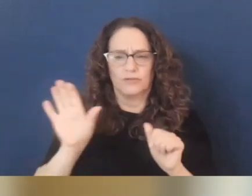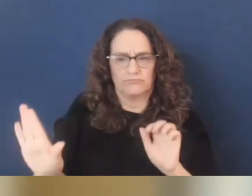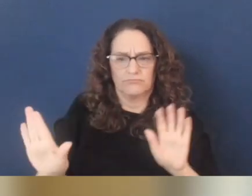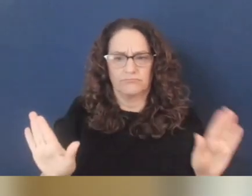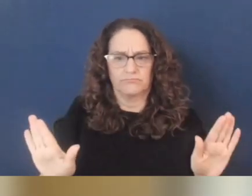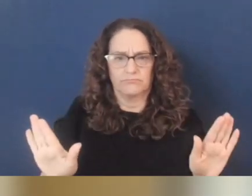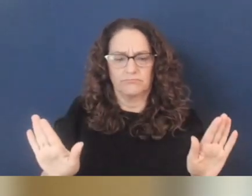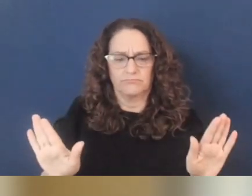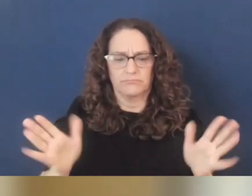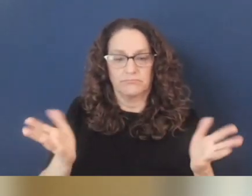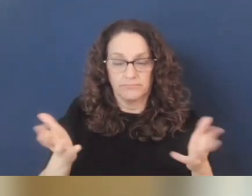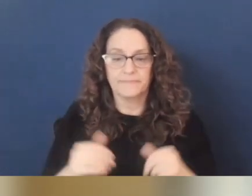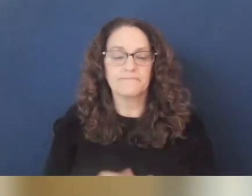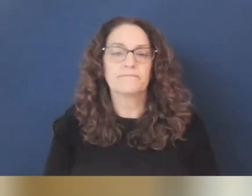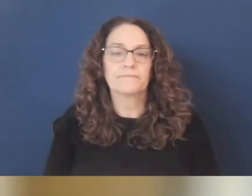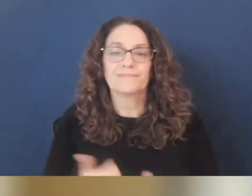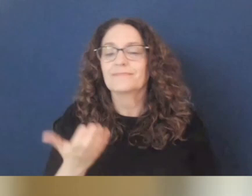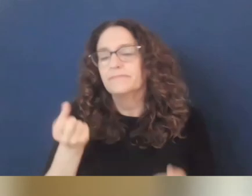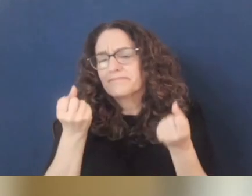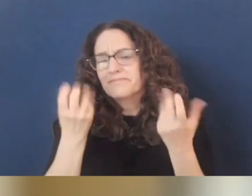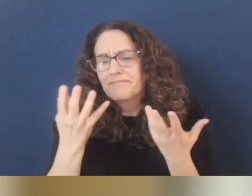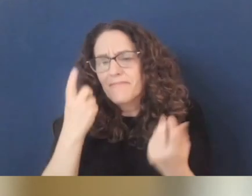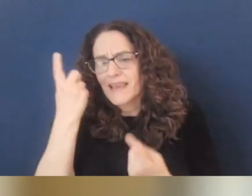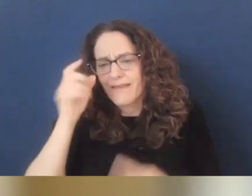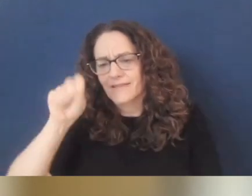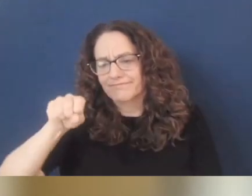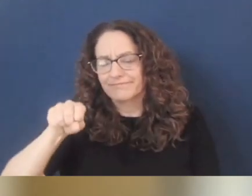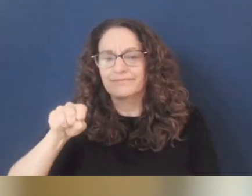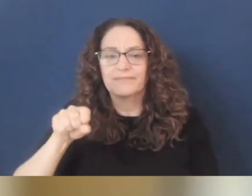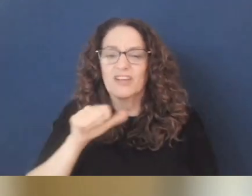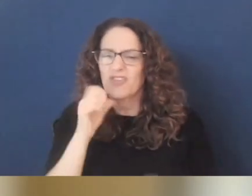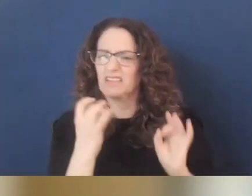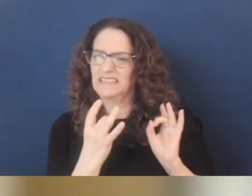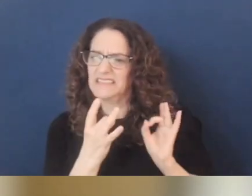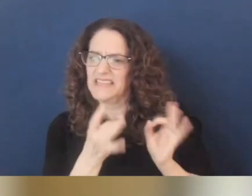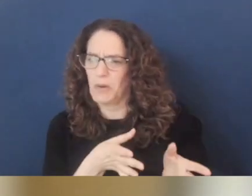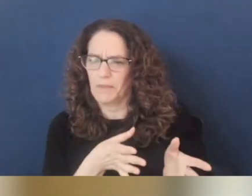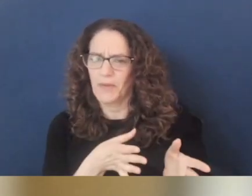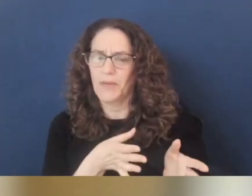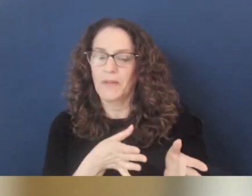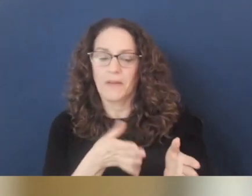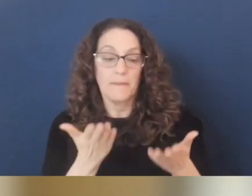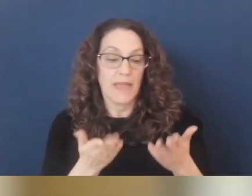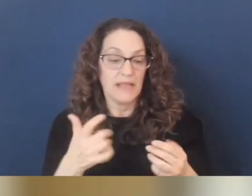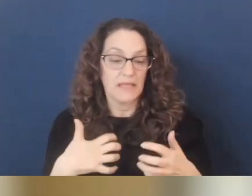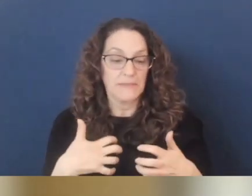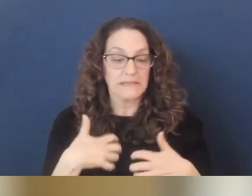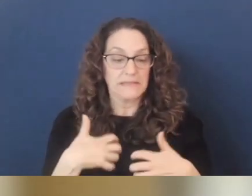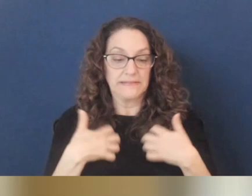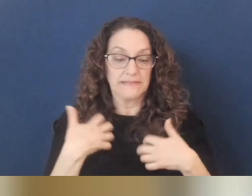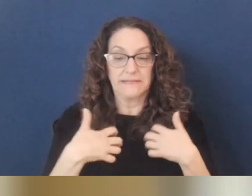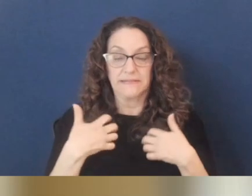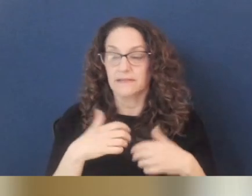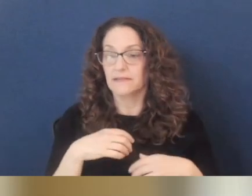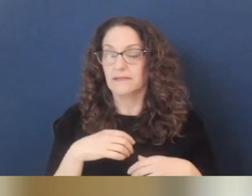And sure, it might seem like there are many thoughts that are not terrible, maybe a little agitated, maybe a little